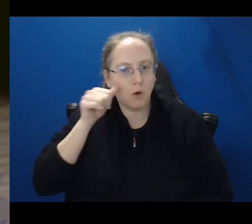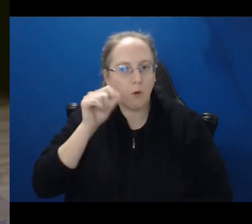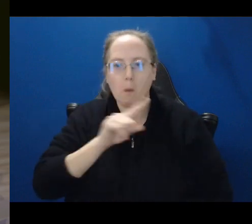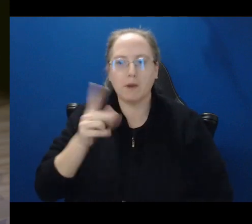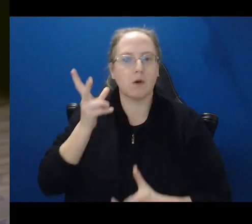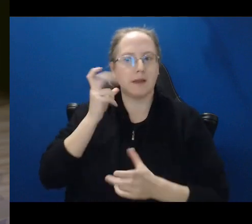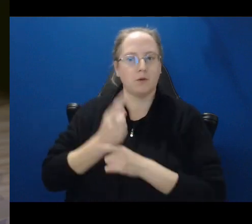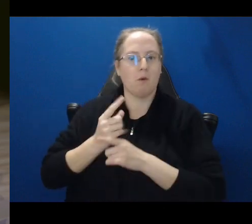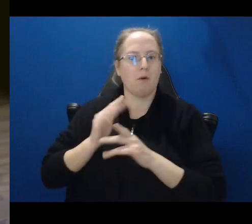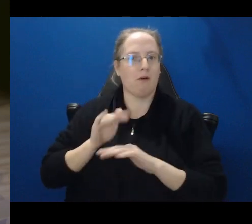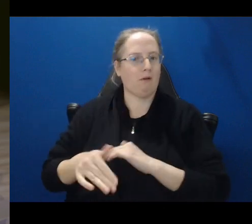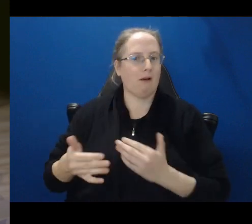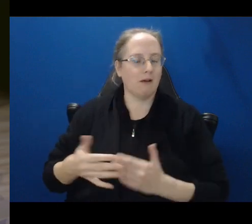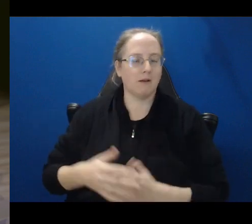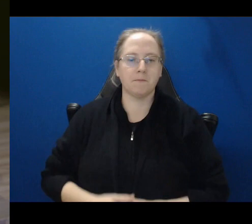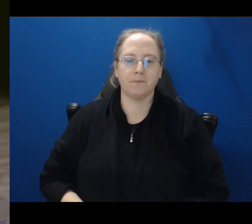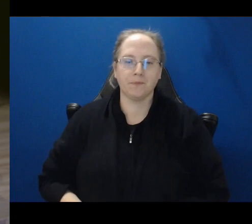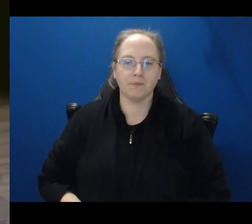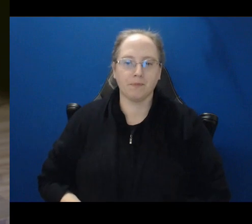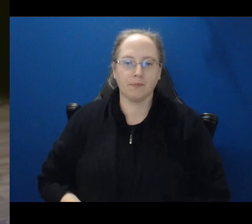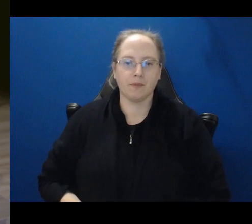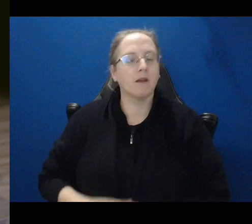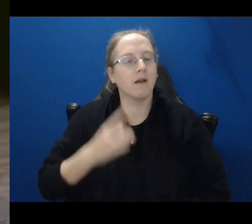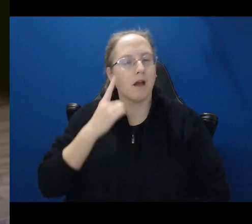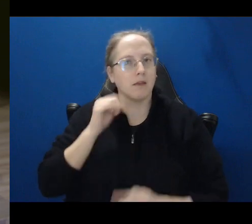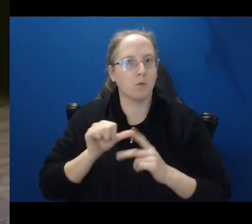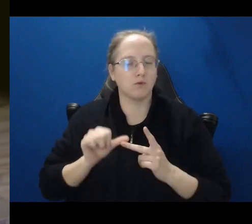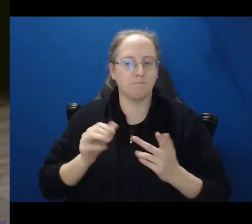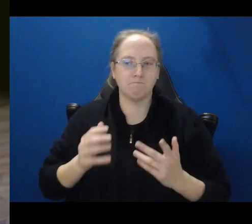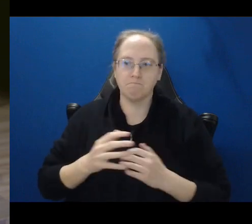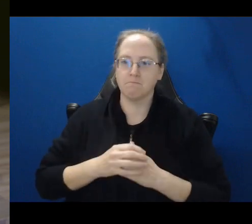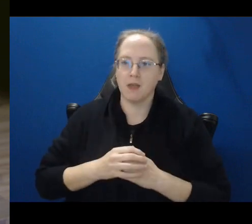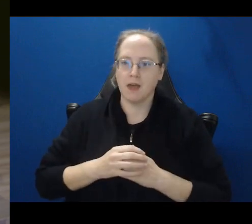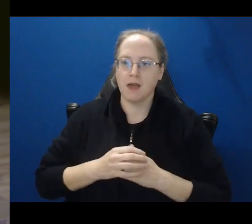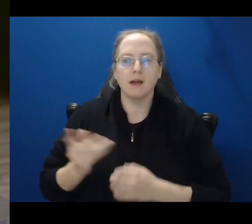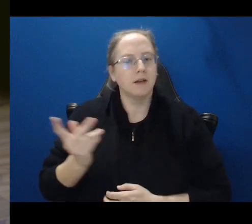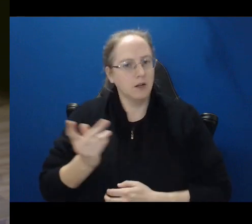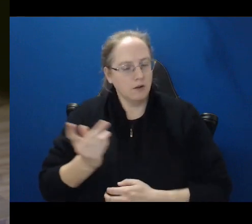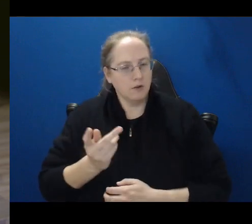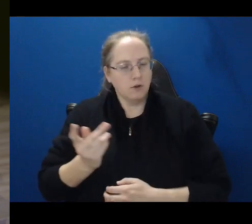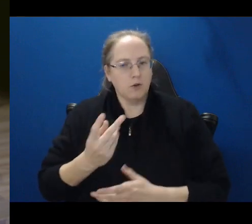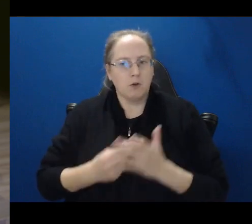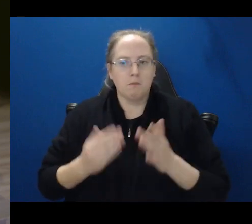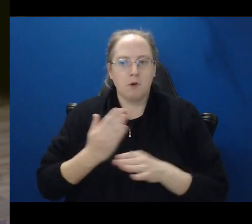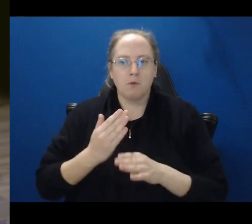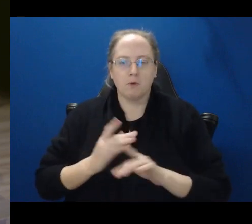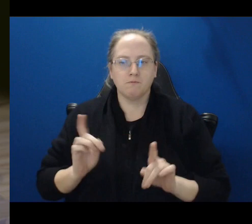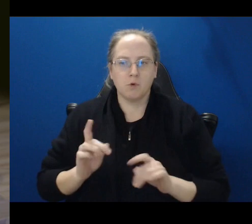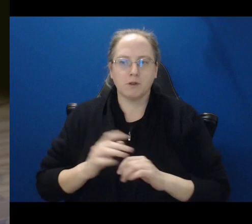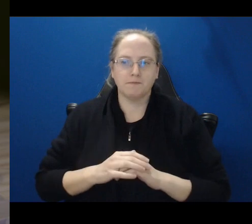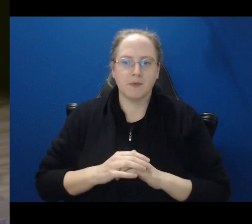about. But I guess, you know, also materially you both tend to work at